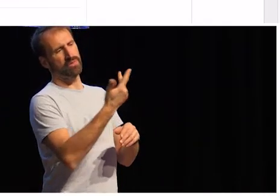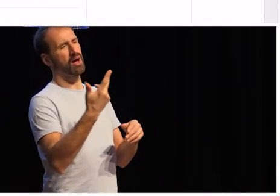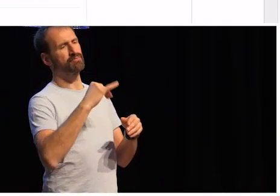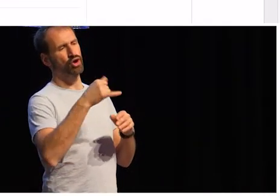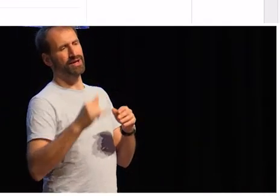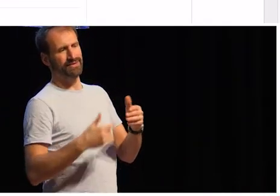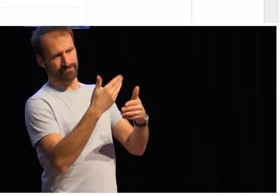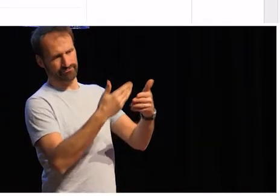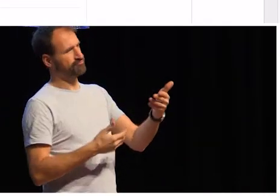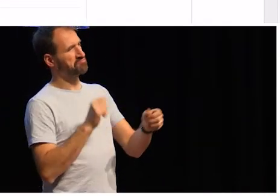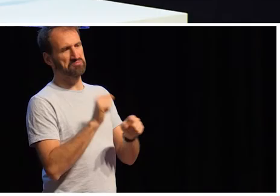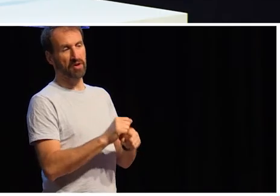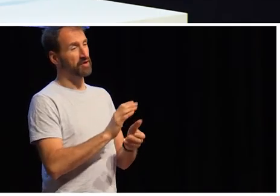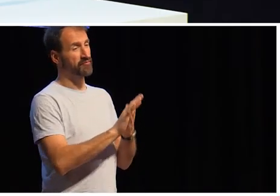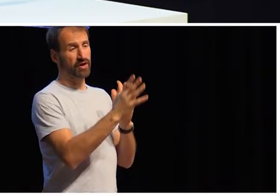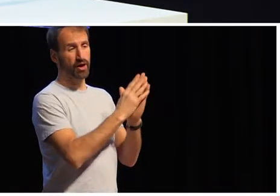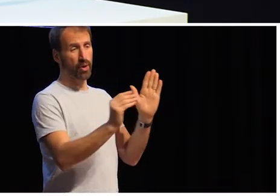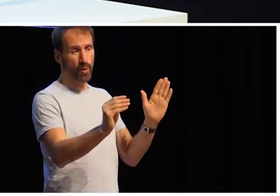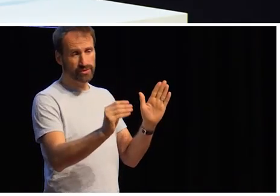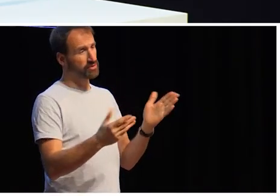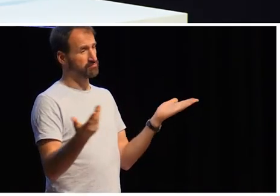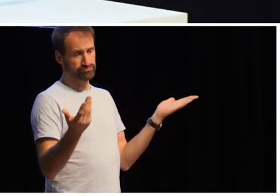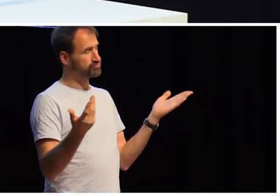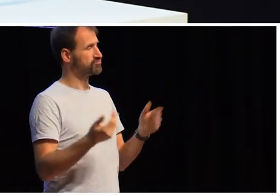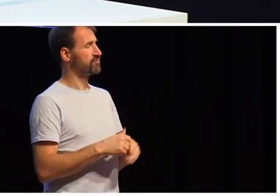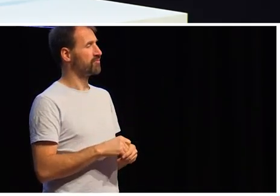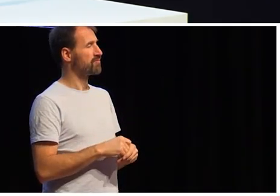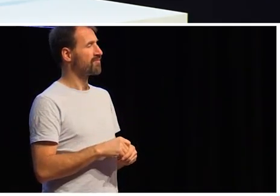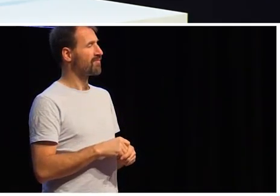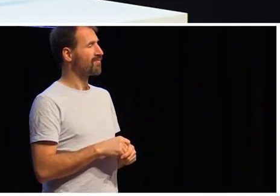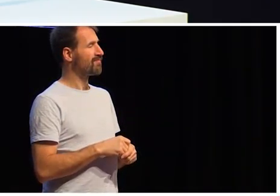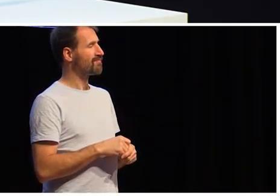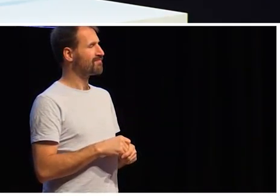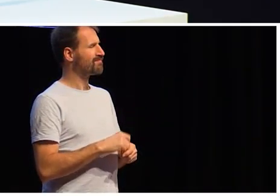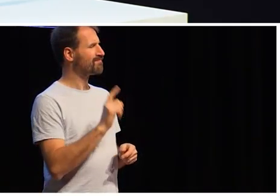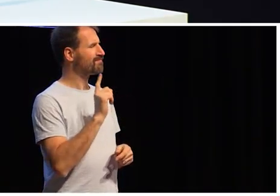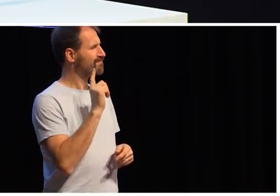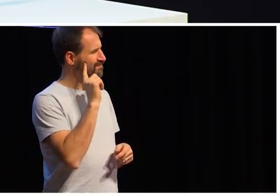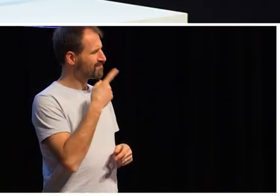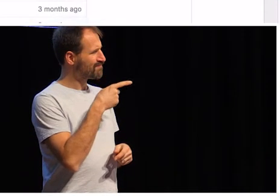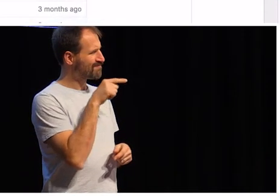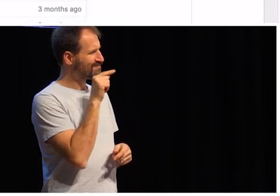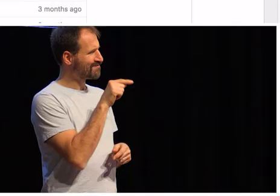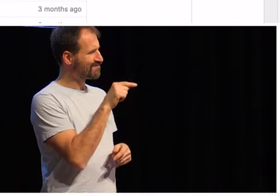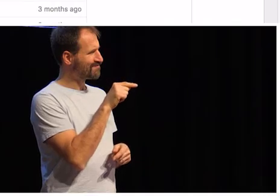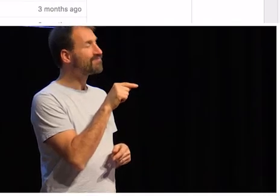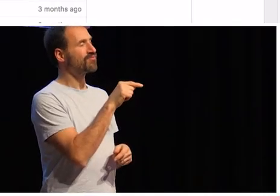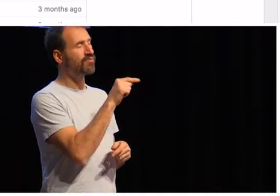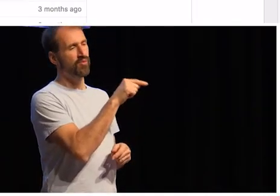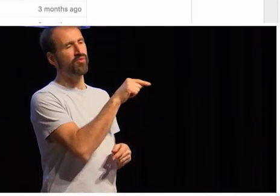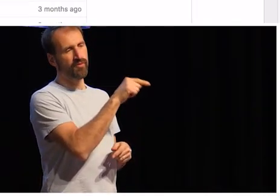which you can just clone and i will just already think this one which was i